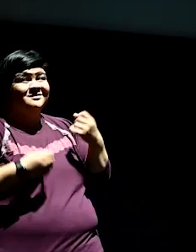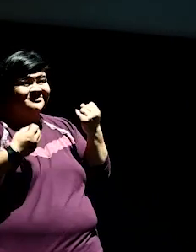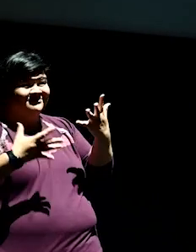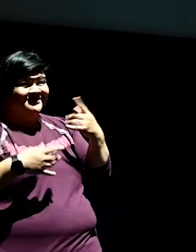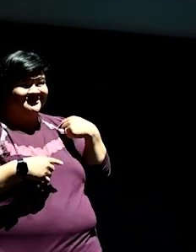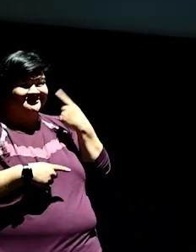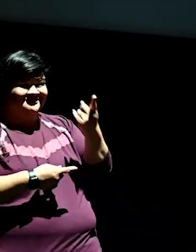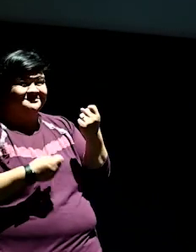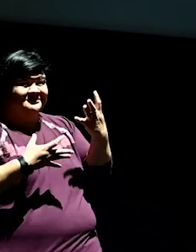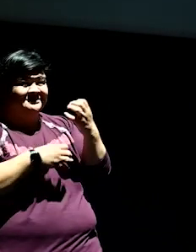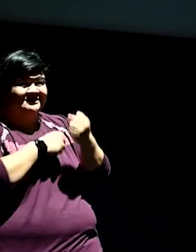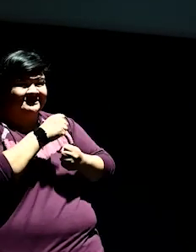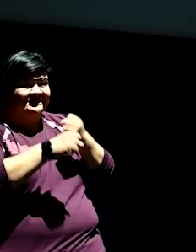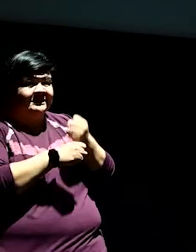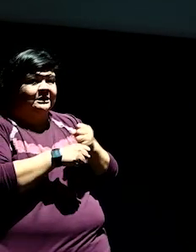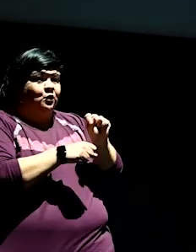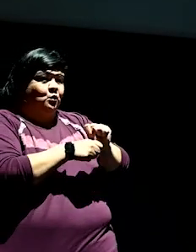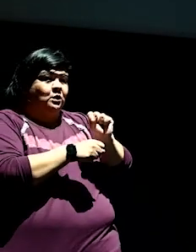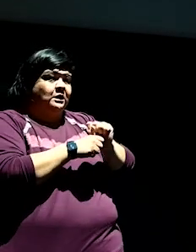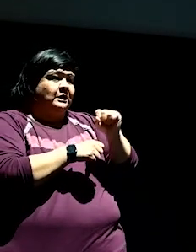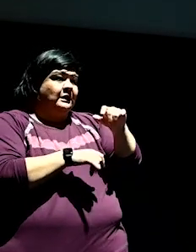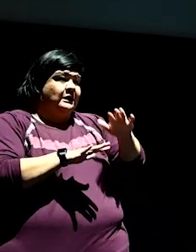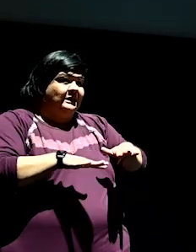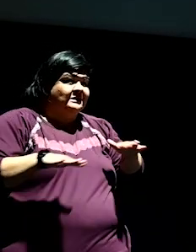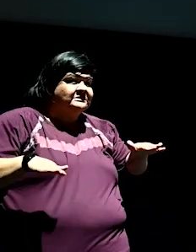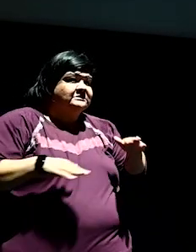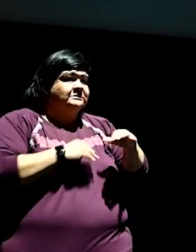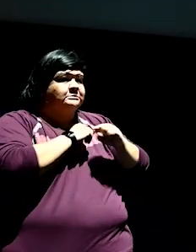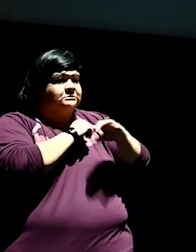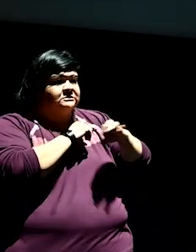media and so much fun,